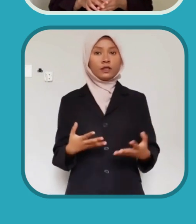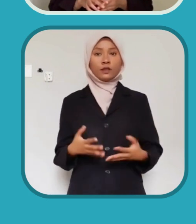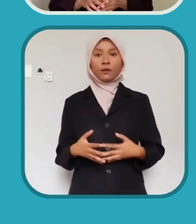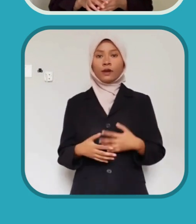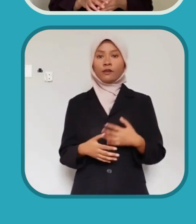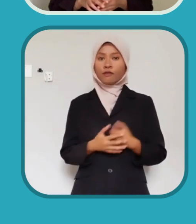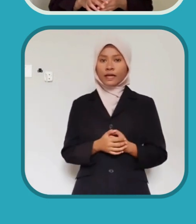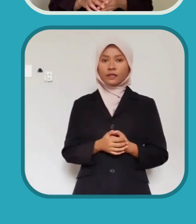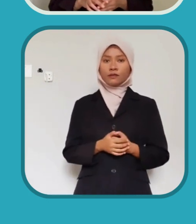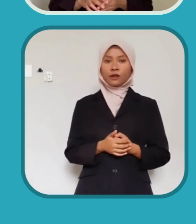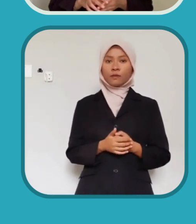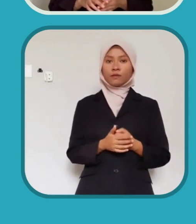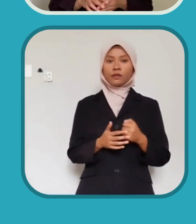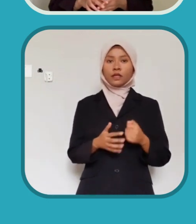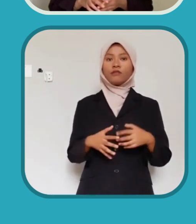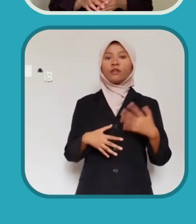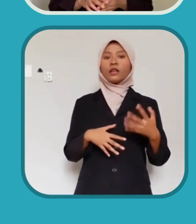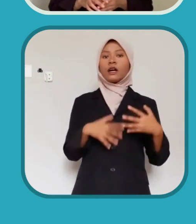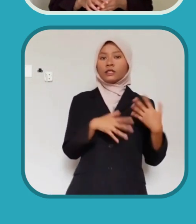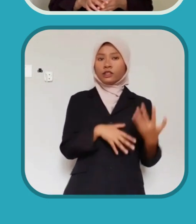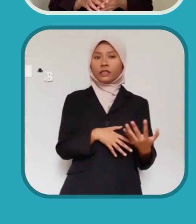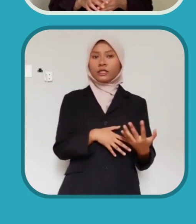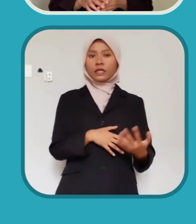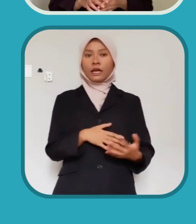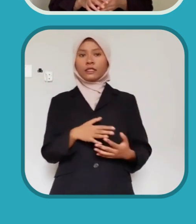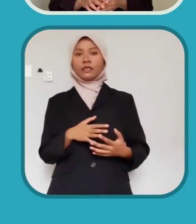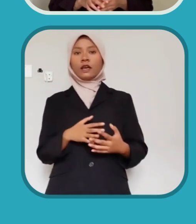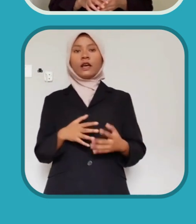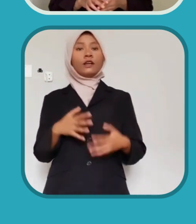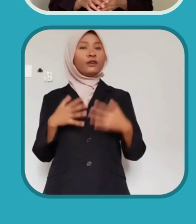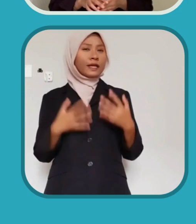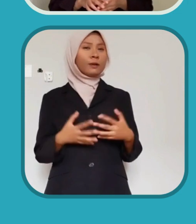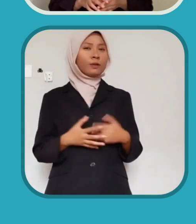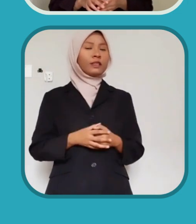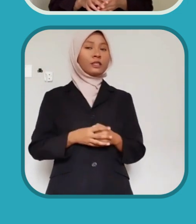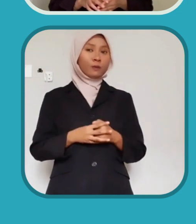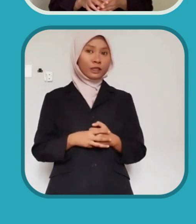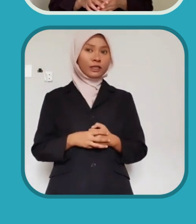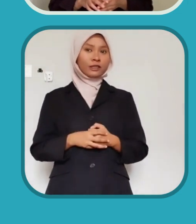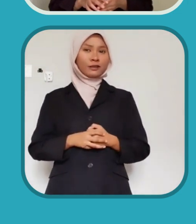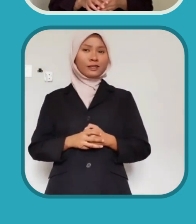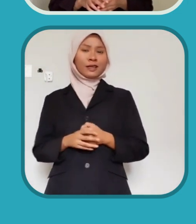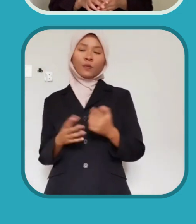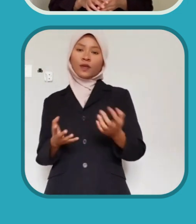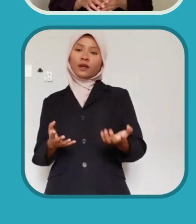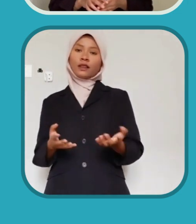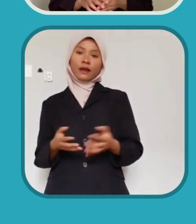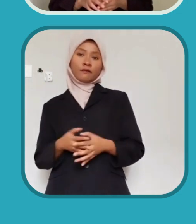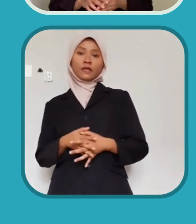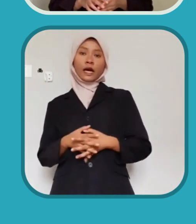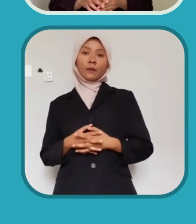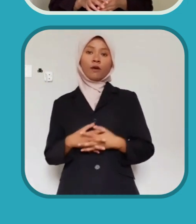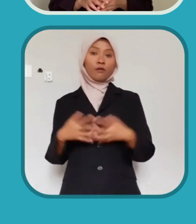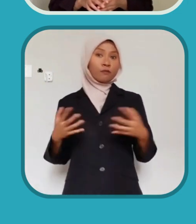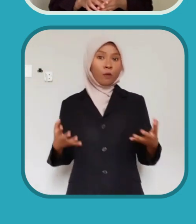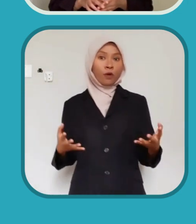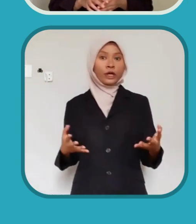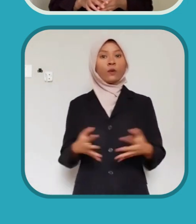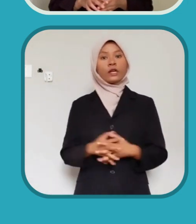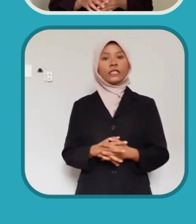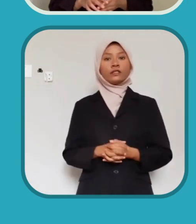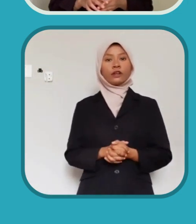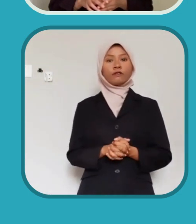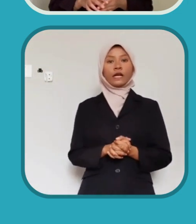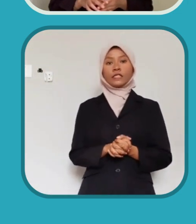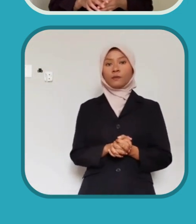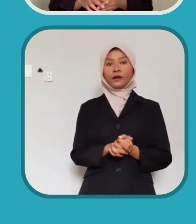language skills to make friends from different cultures is incredibly special. A lifetime of